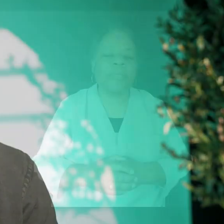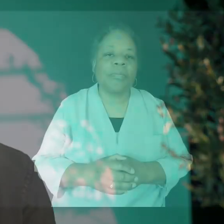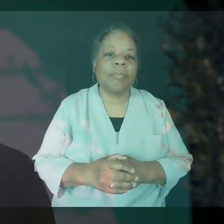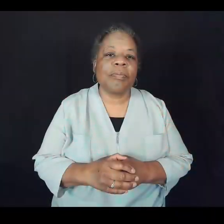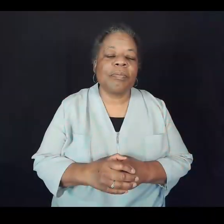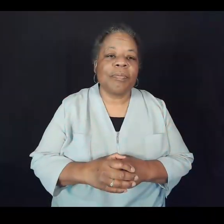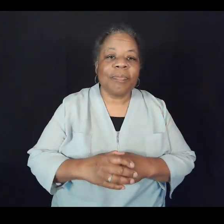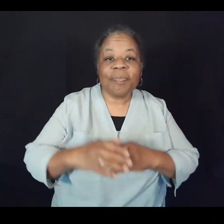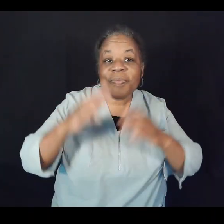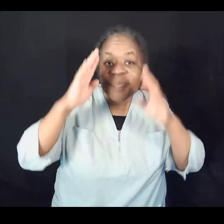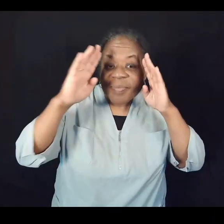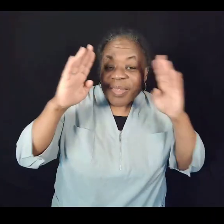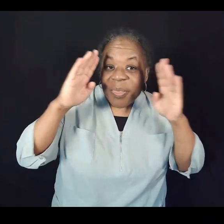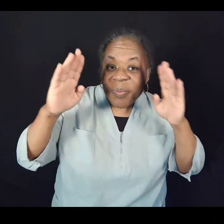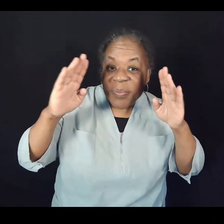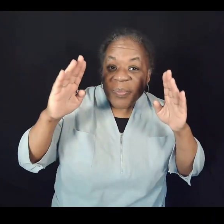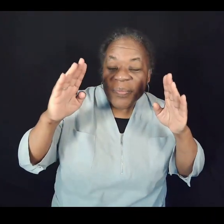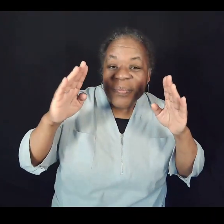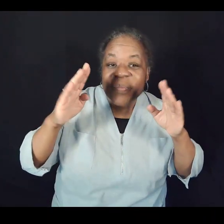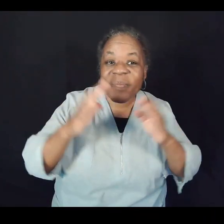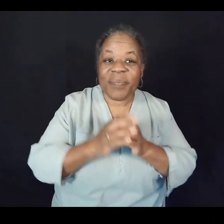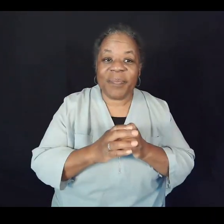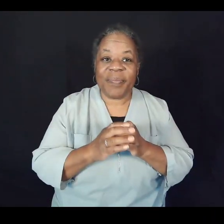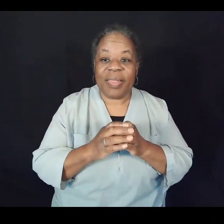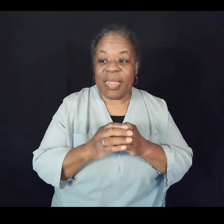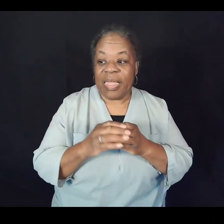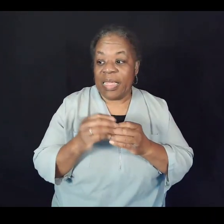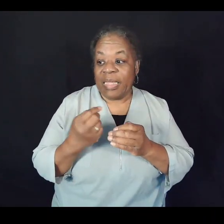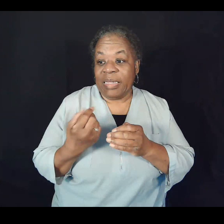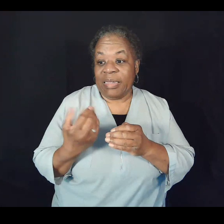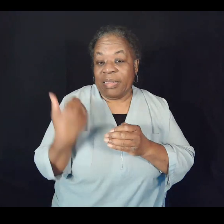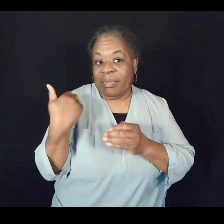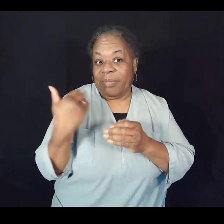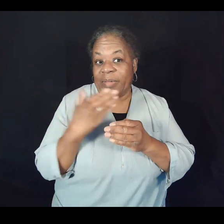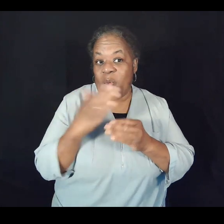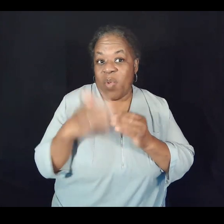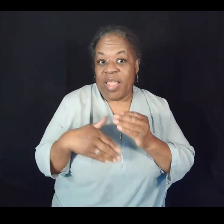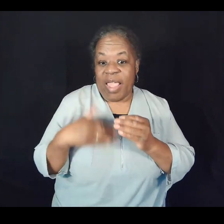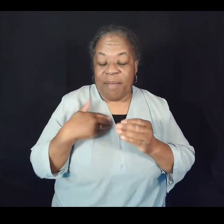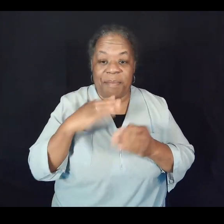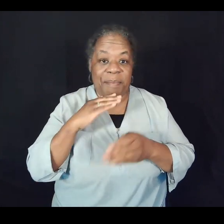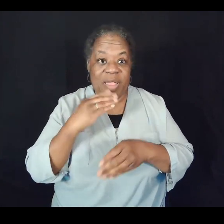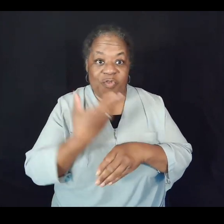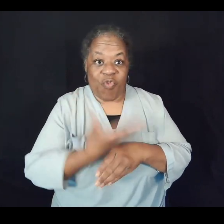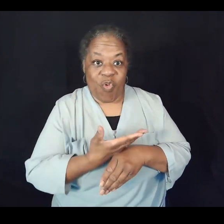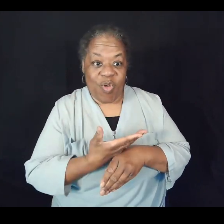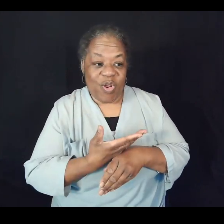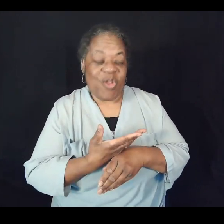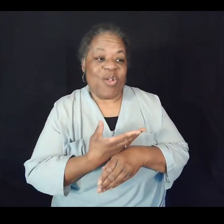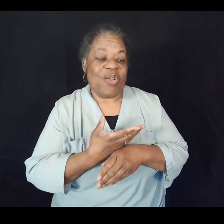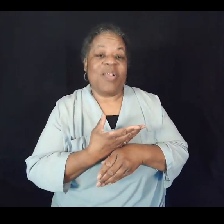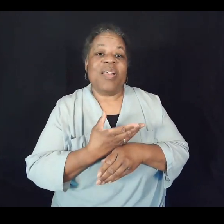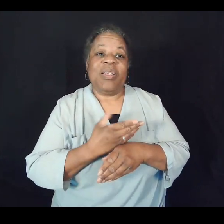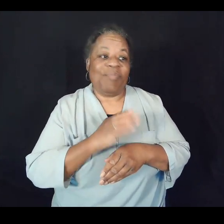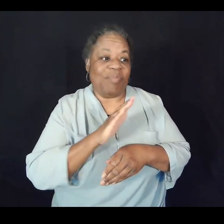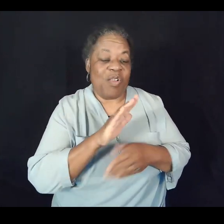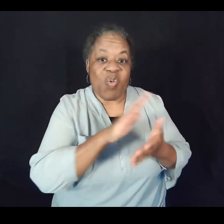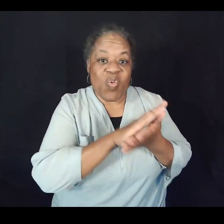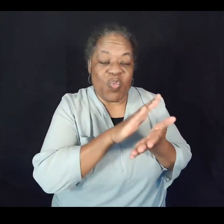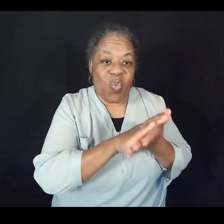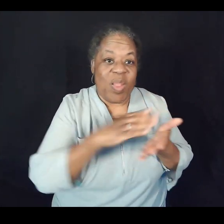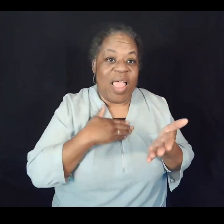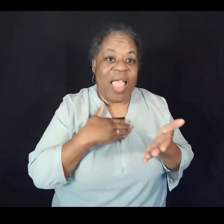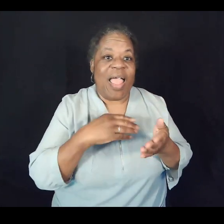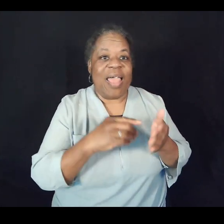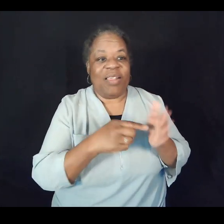Hello, hope you are doing well today. So this past weekend, my daughter had an art and music show at her preschool, and it was the most amazing thing I had ever seen